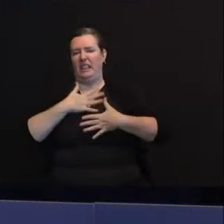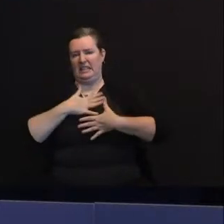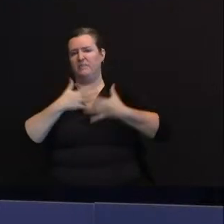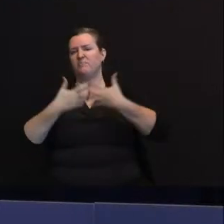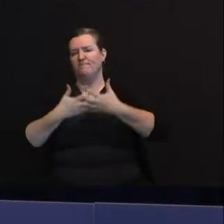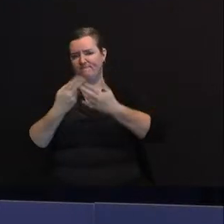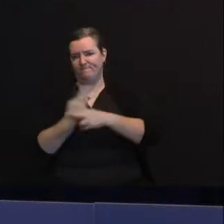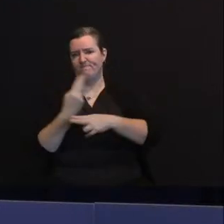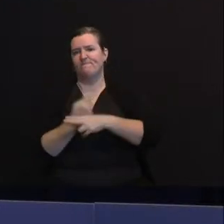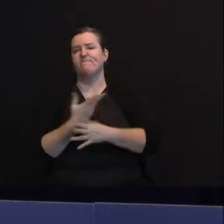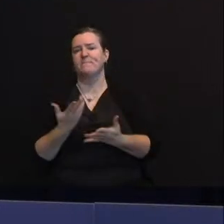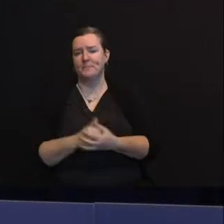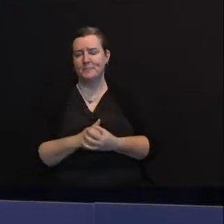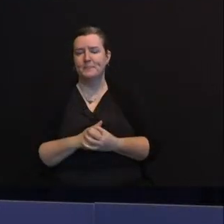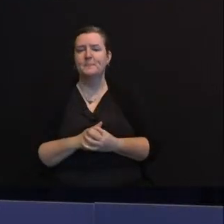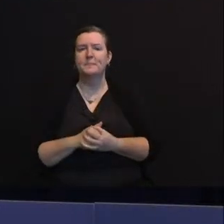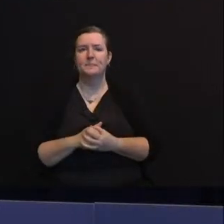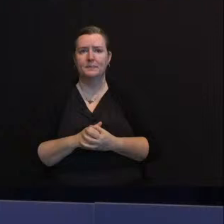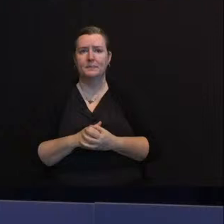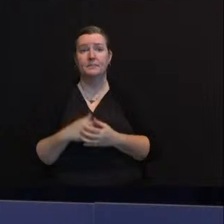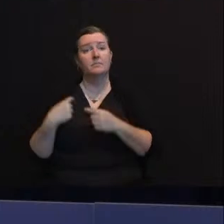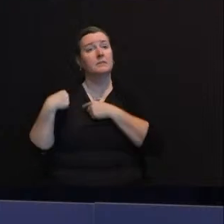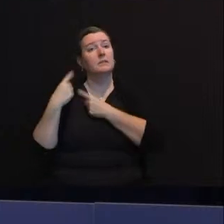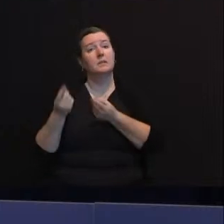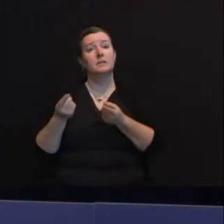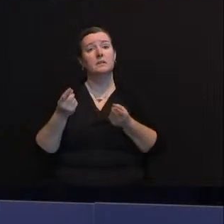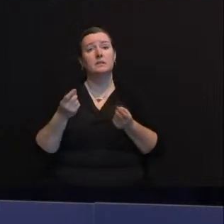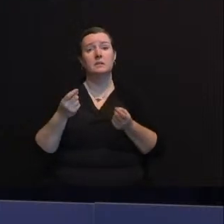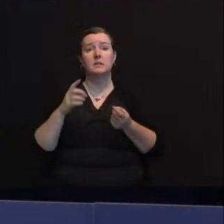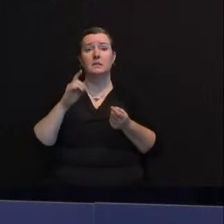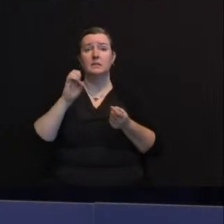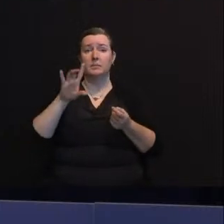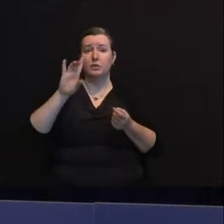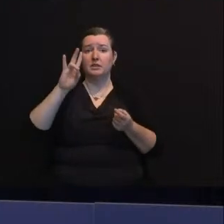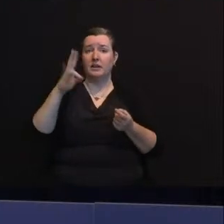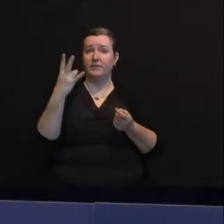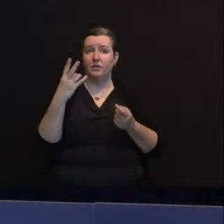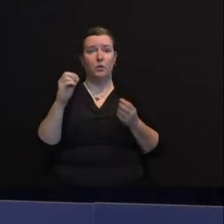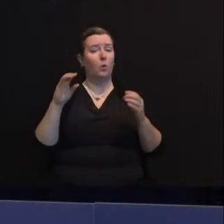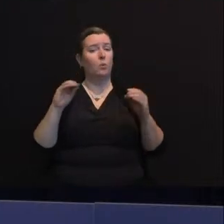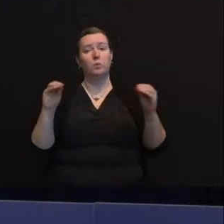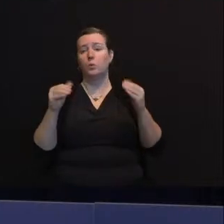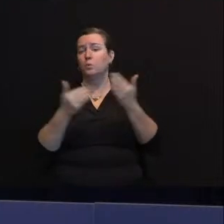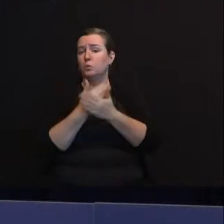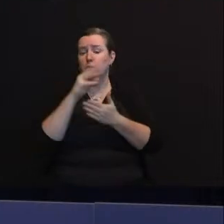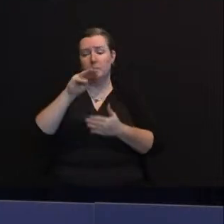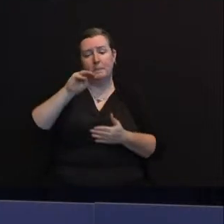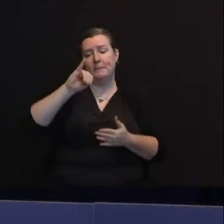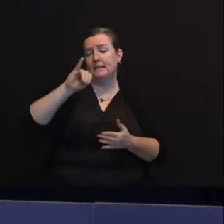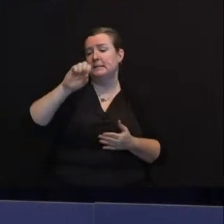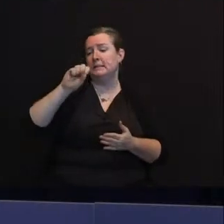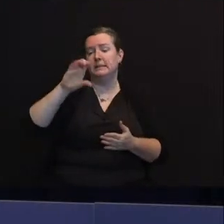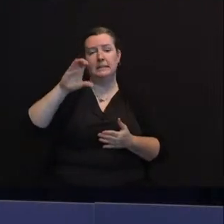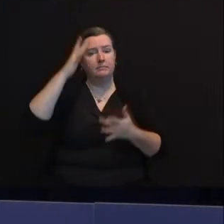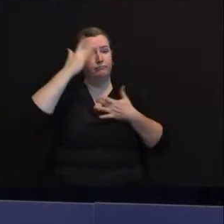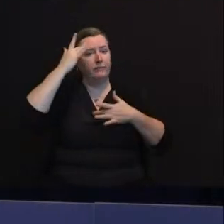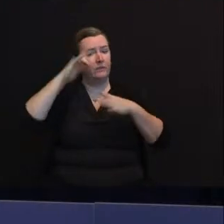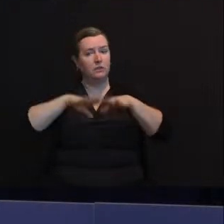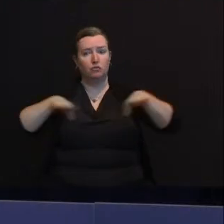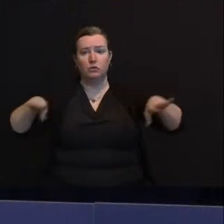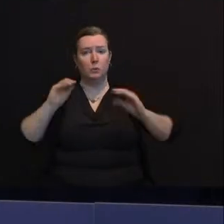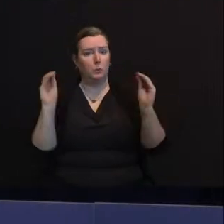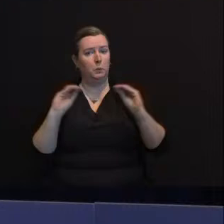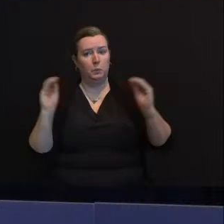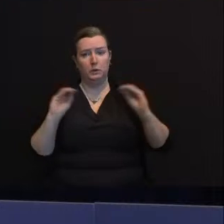Since 12/7, there are no new cases of multi-inflammatory syndrome in children. There are 64 total cases in the